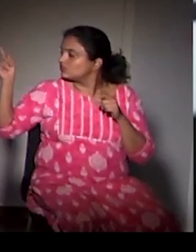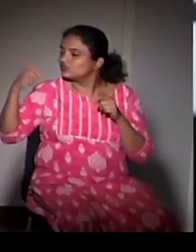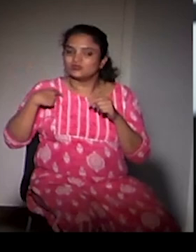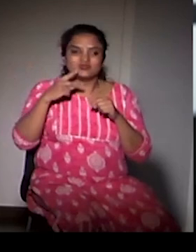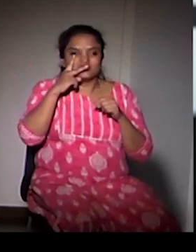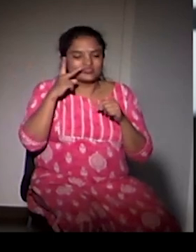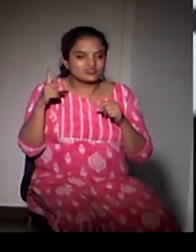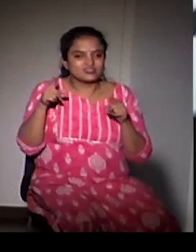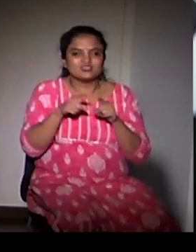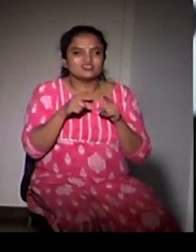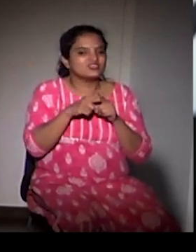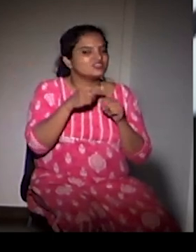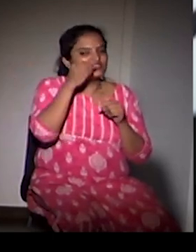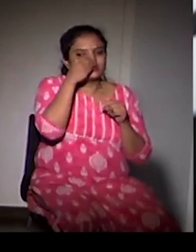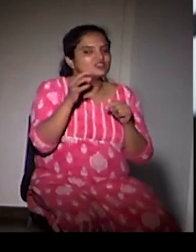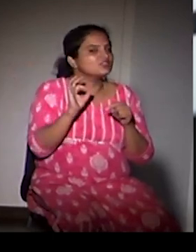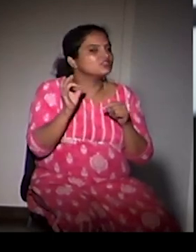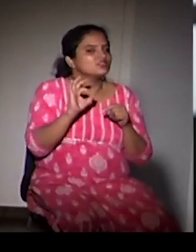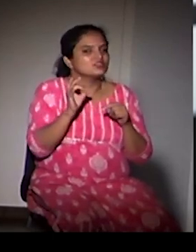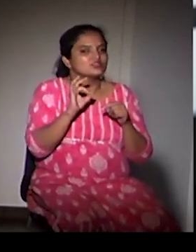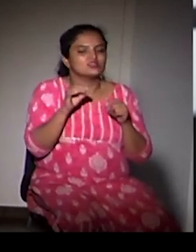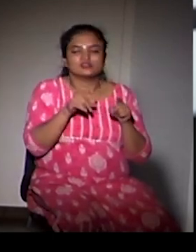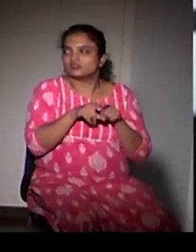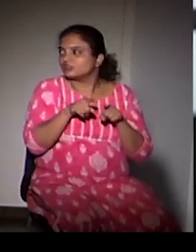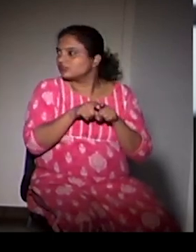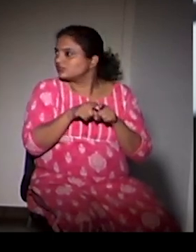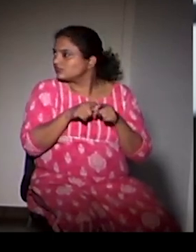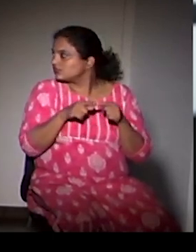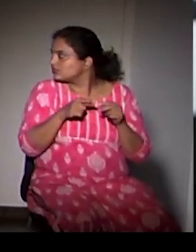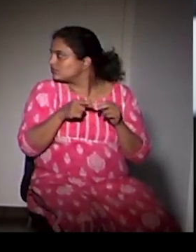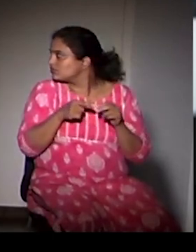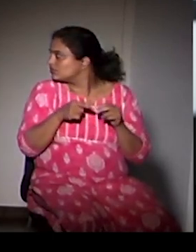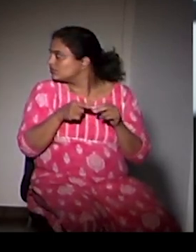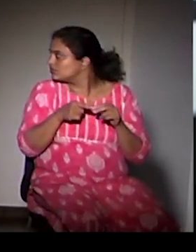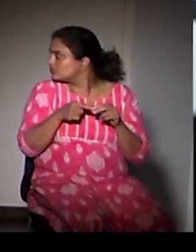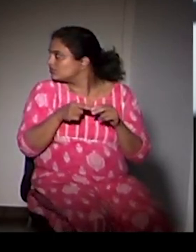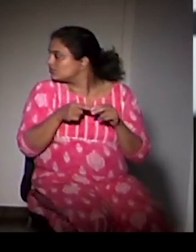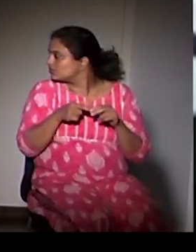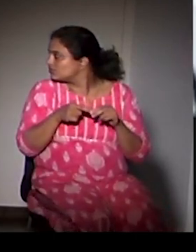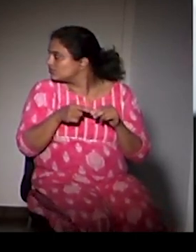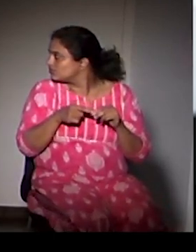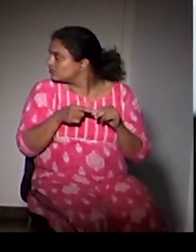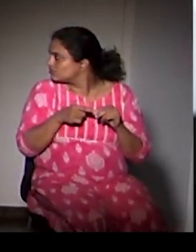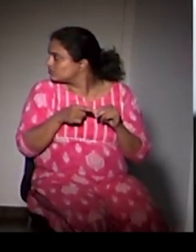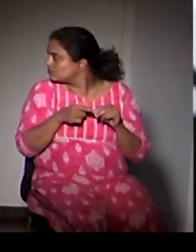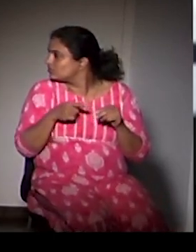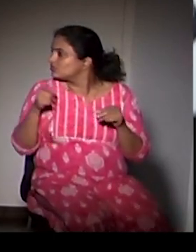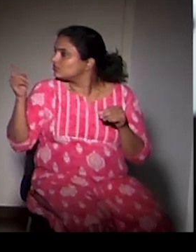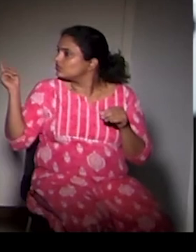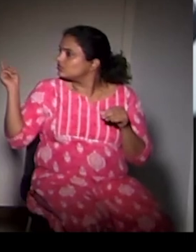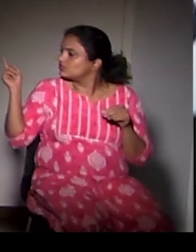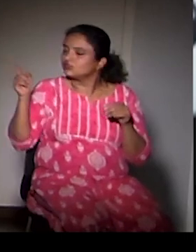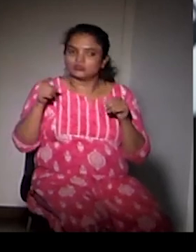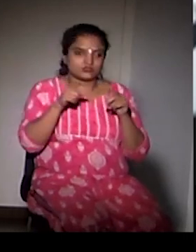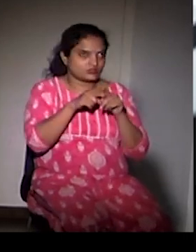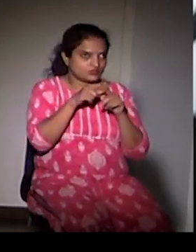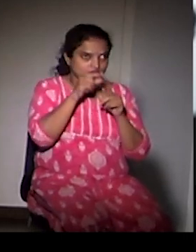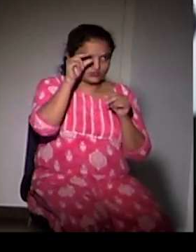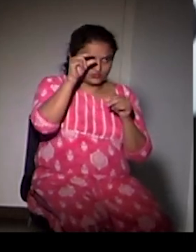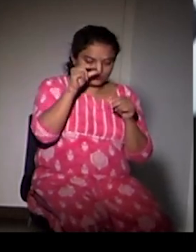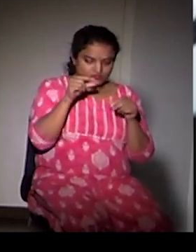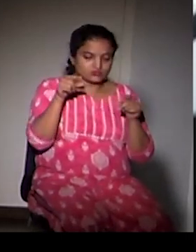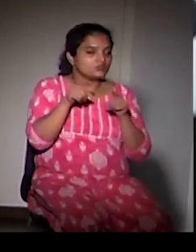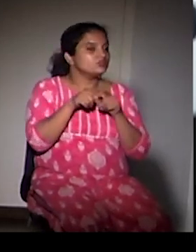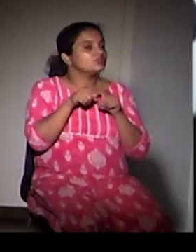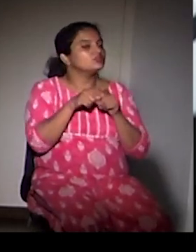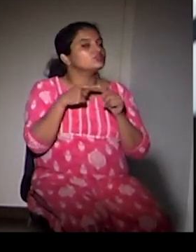very easily there, but there are some little yellow bits around that archway, and they've been separately fired, cut